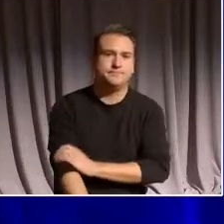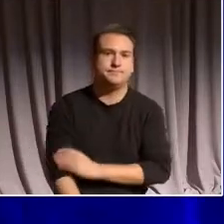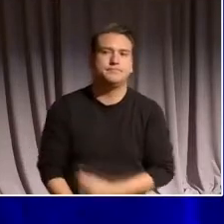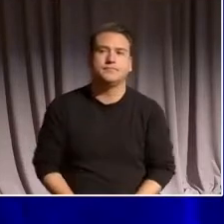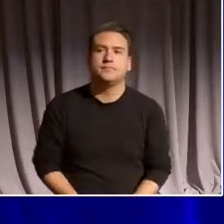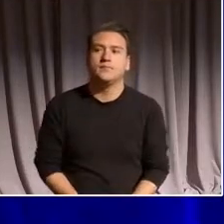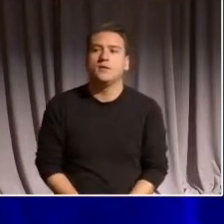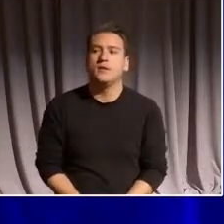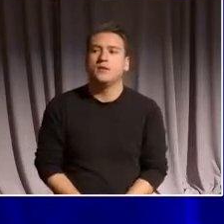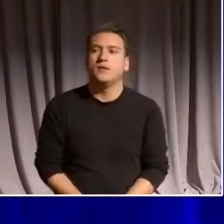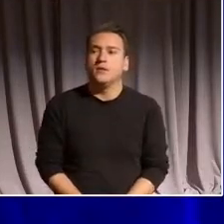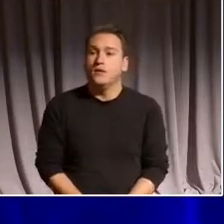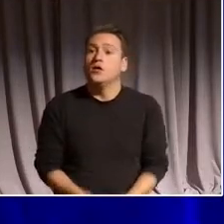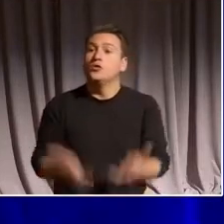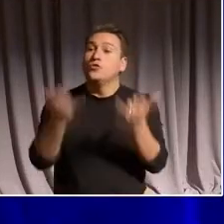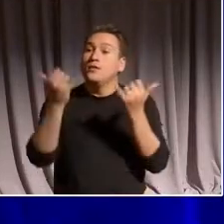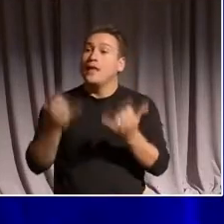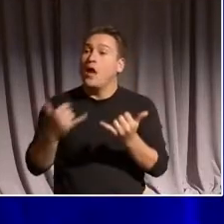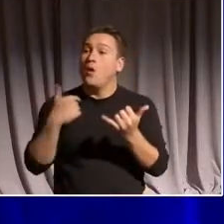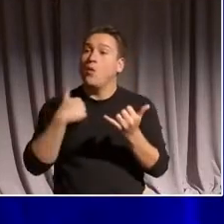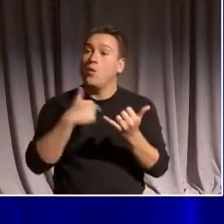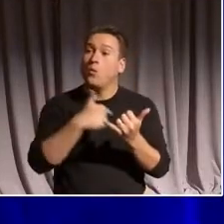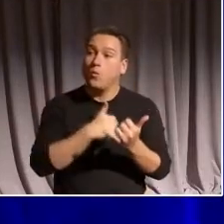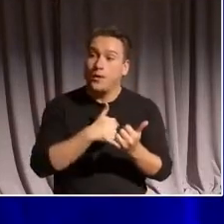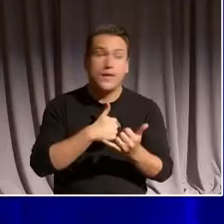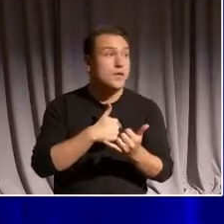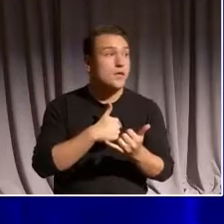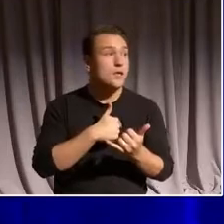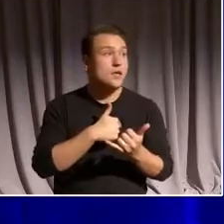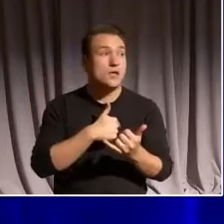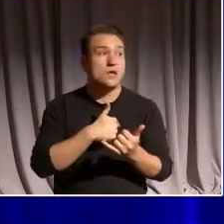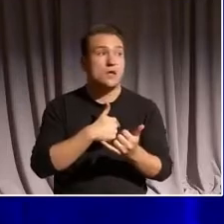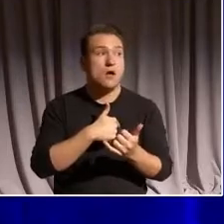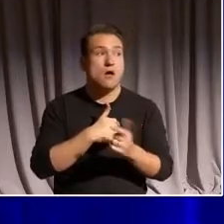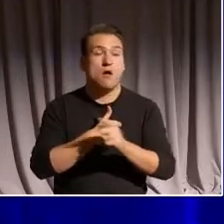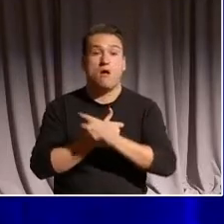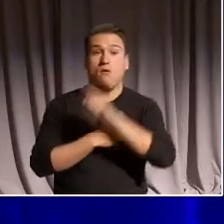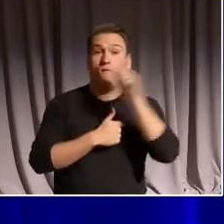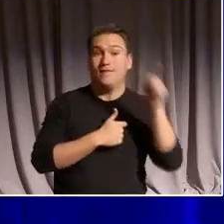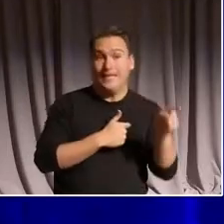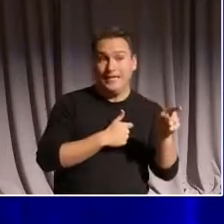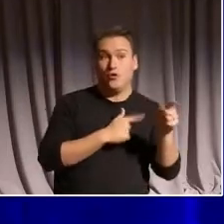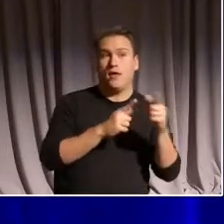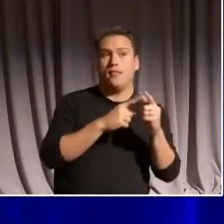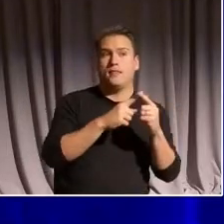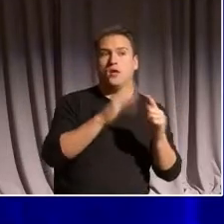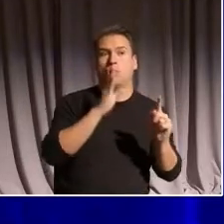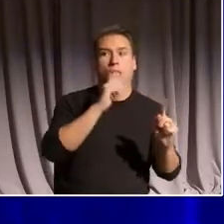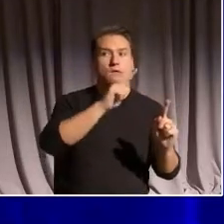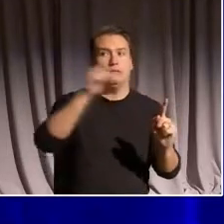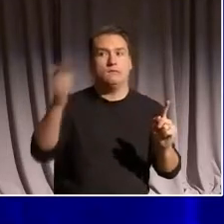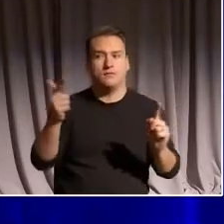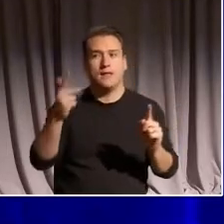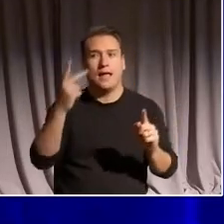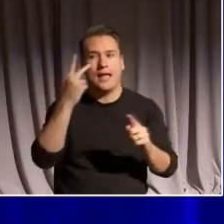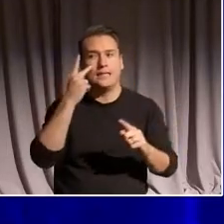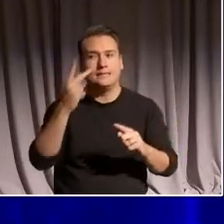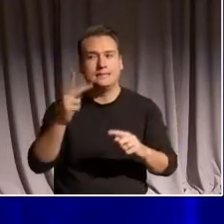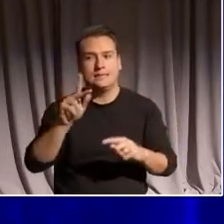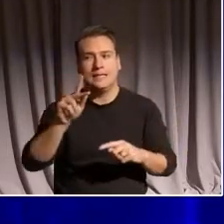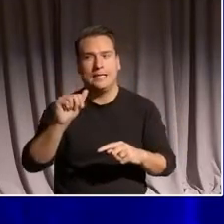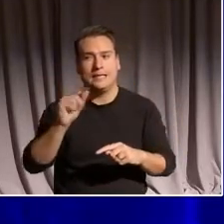think now we are moving to this end of the room, and then we'll come back over to here. I know I see Kathy Kelly has a